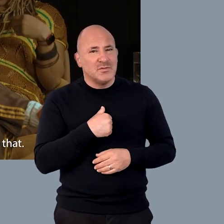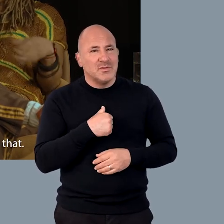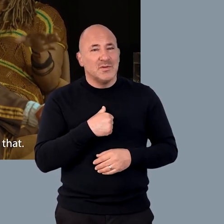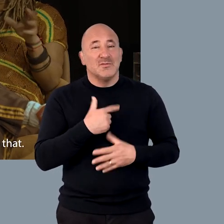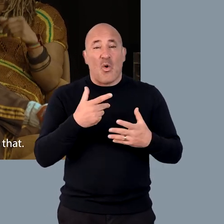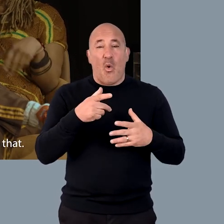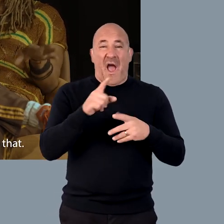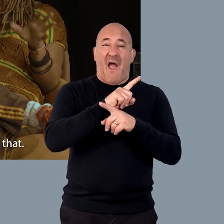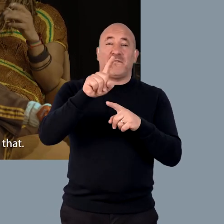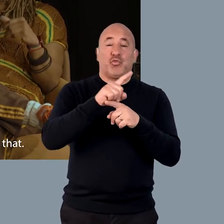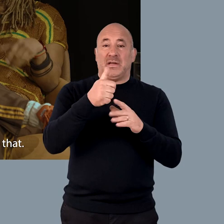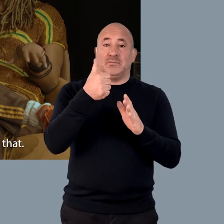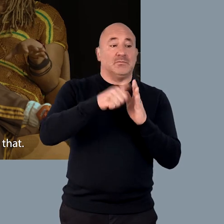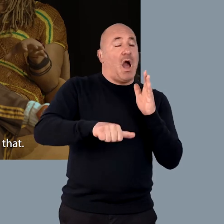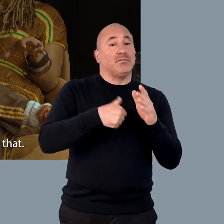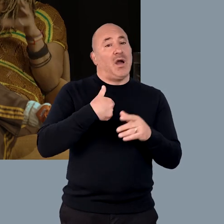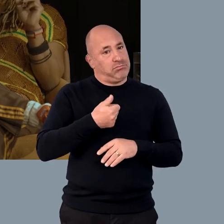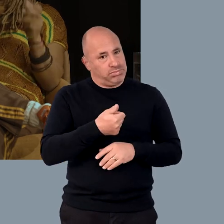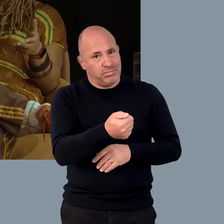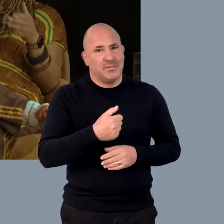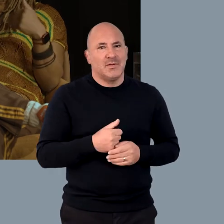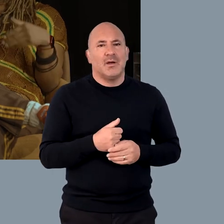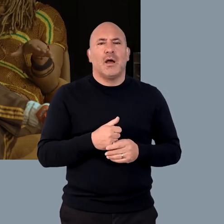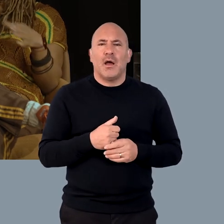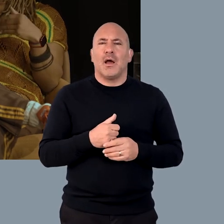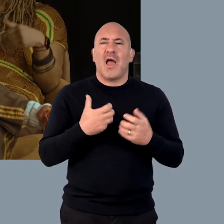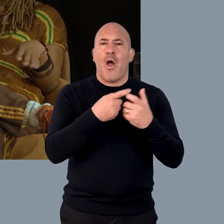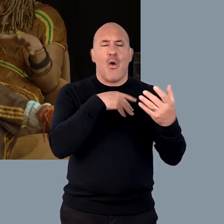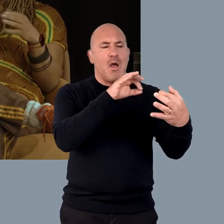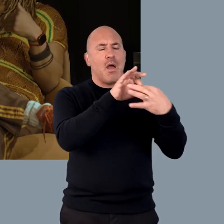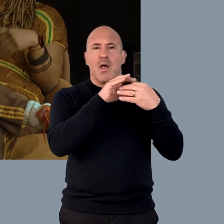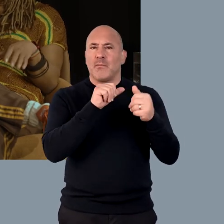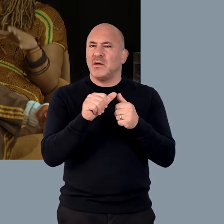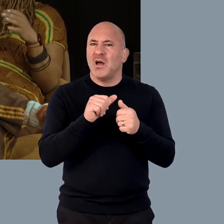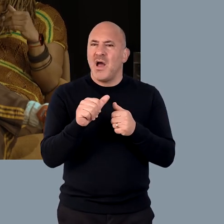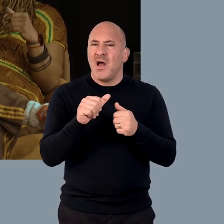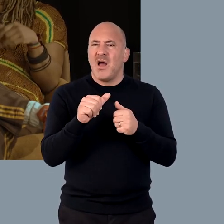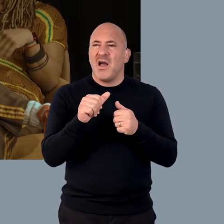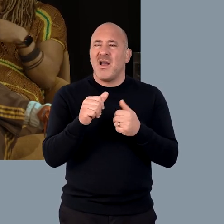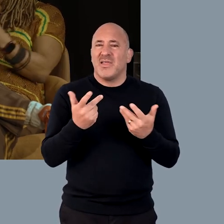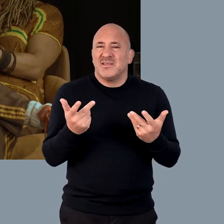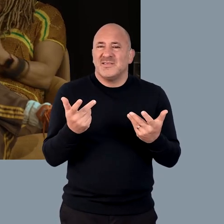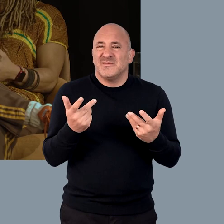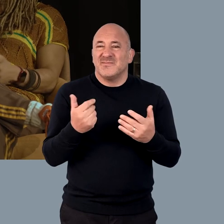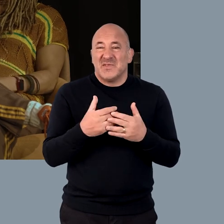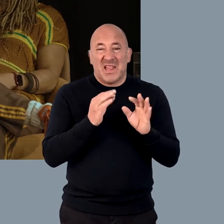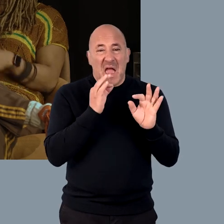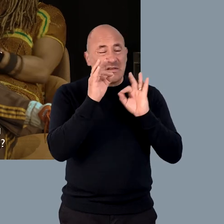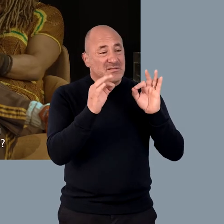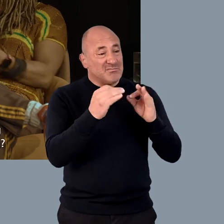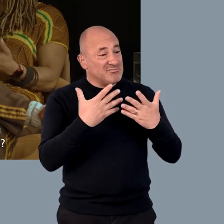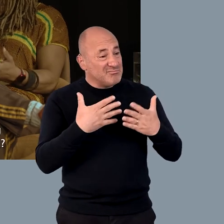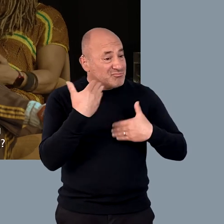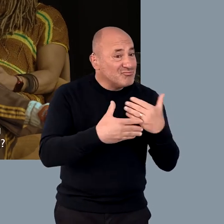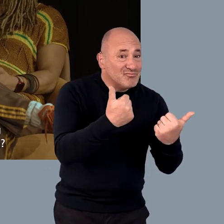And so I every beginning of every week I'd I do that and it's really changed the way they interact with me And so I guess that's it